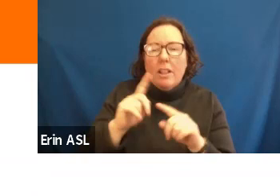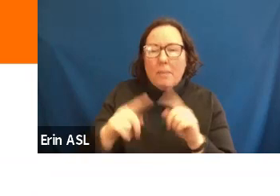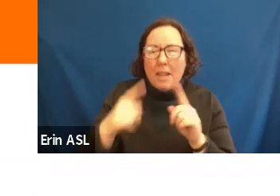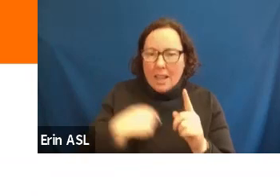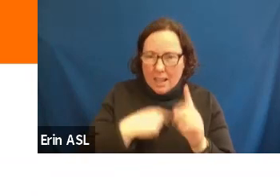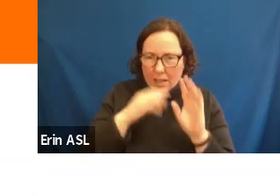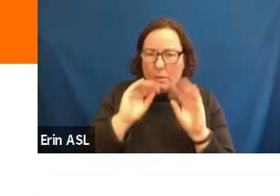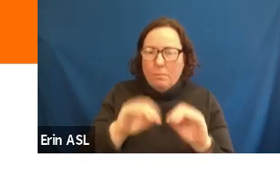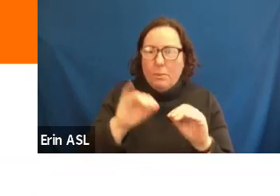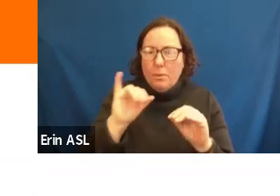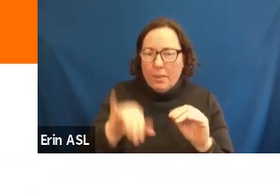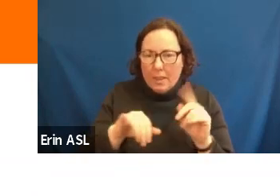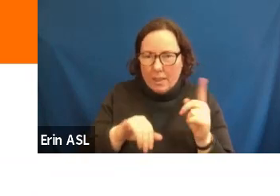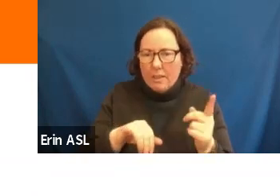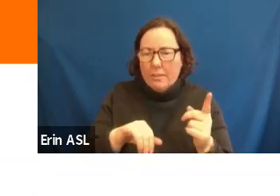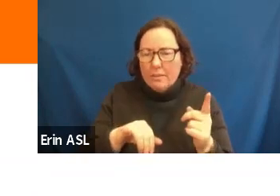on our